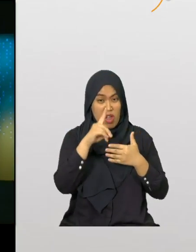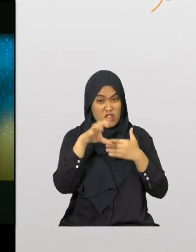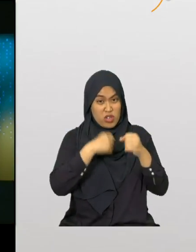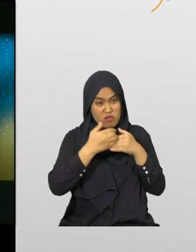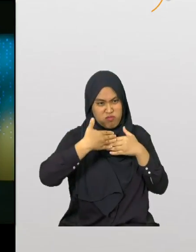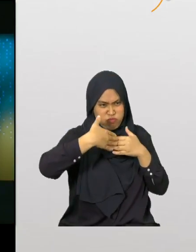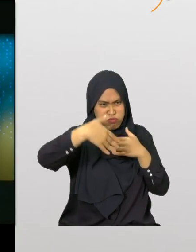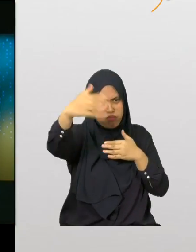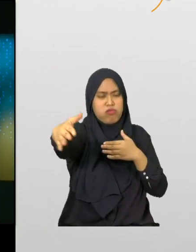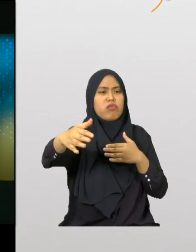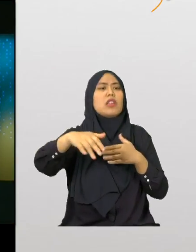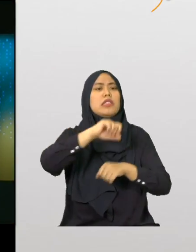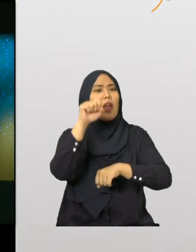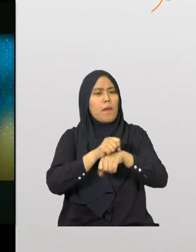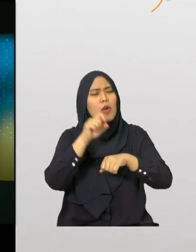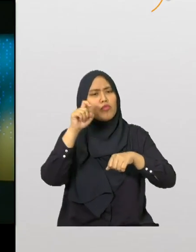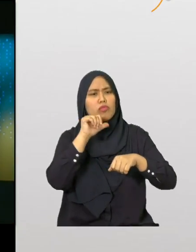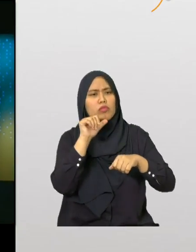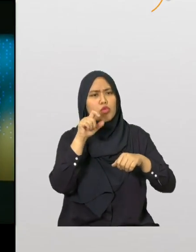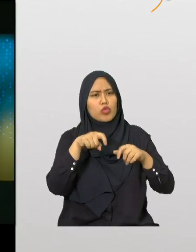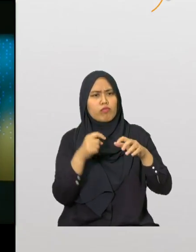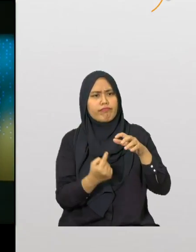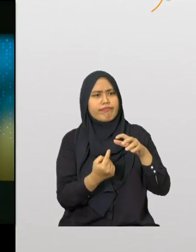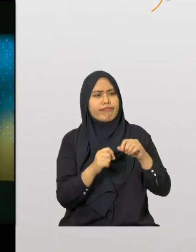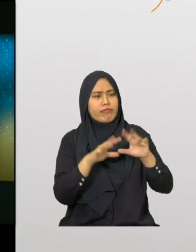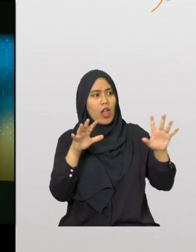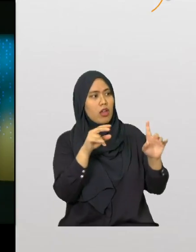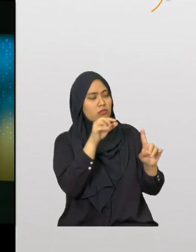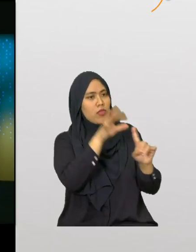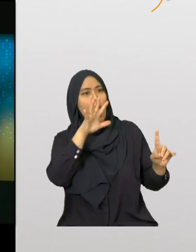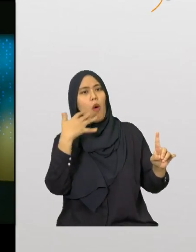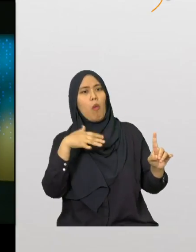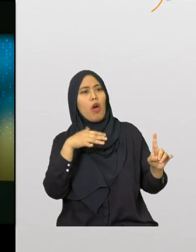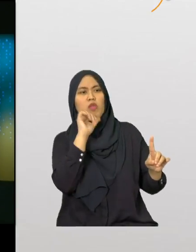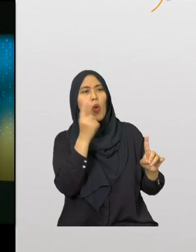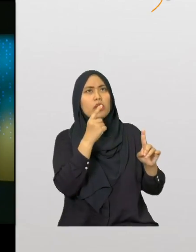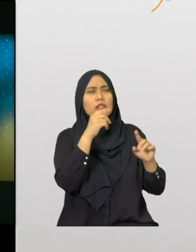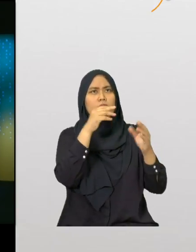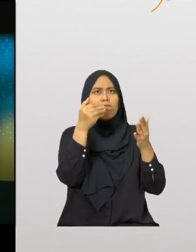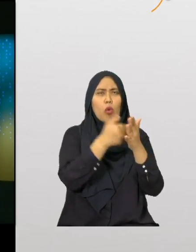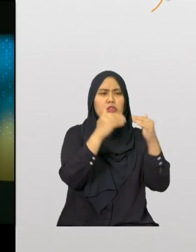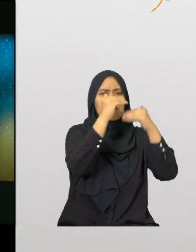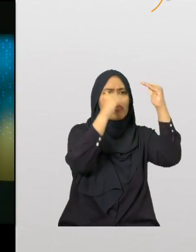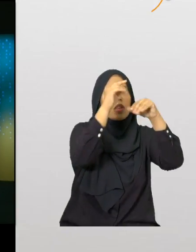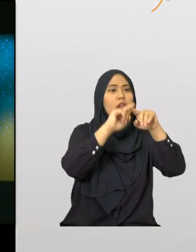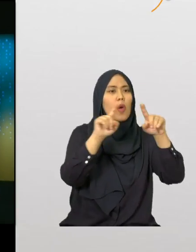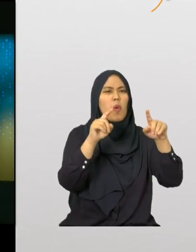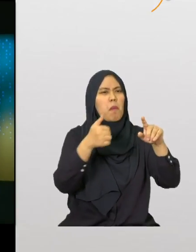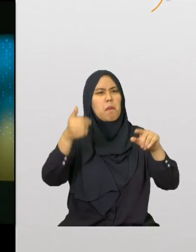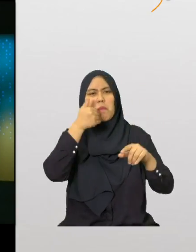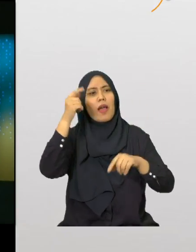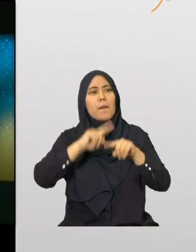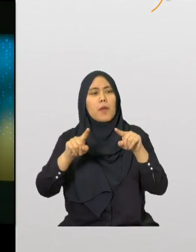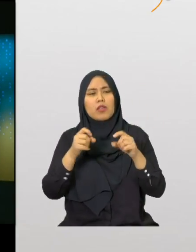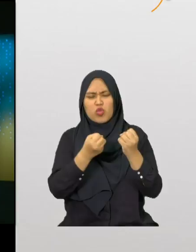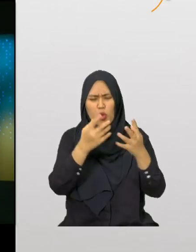should stand out, not just for its modern skyscrapers and world rankings, but for being a nation of boundless opportunities,